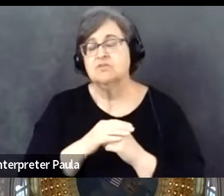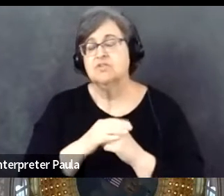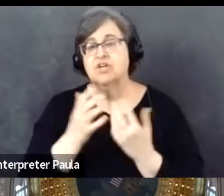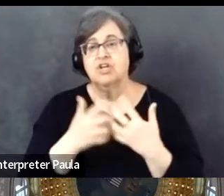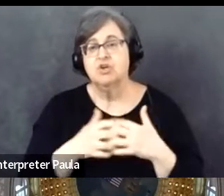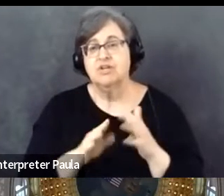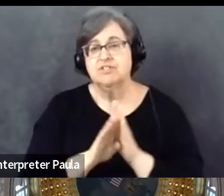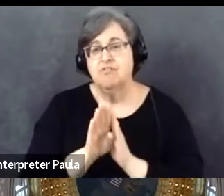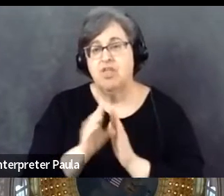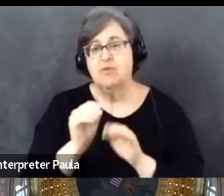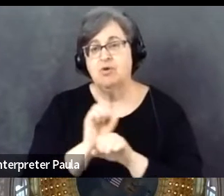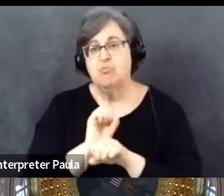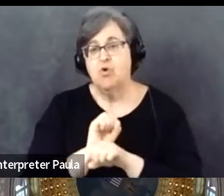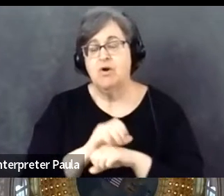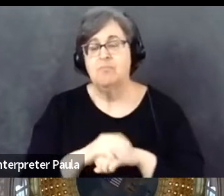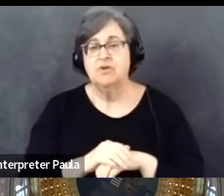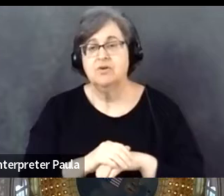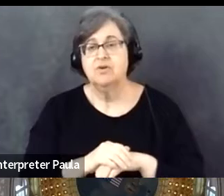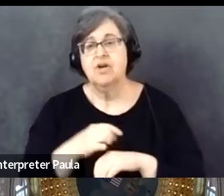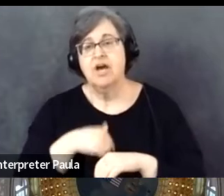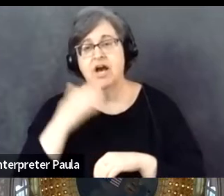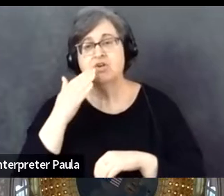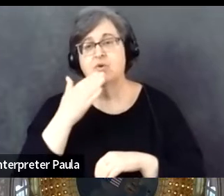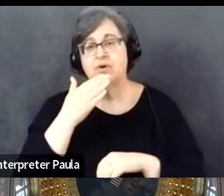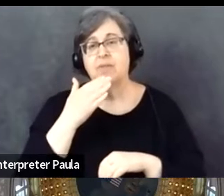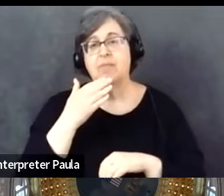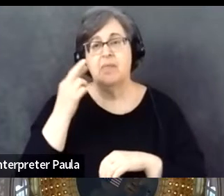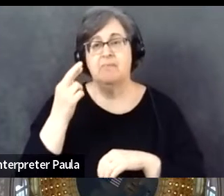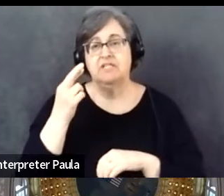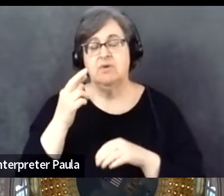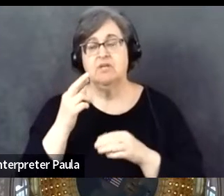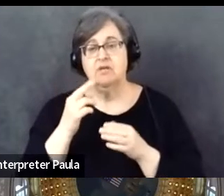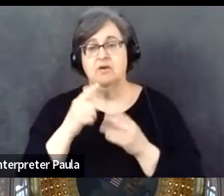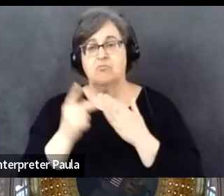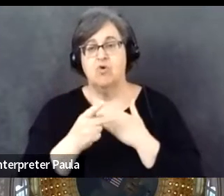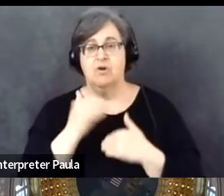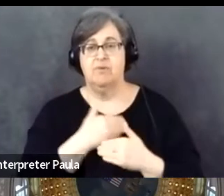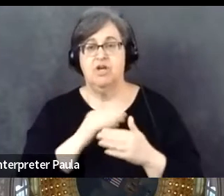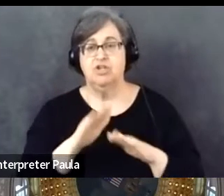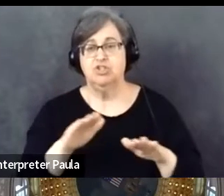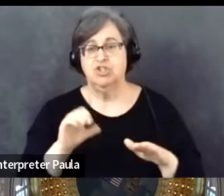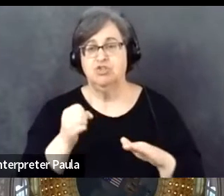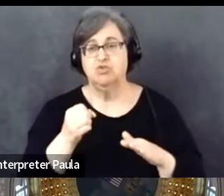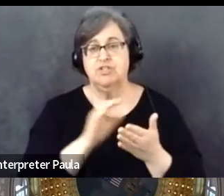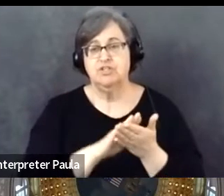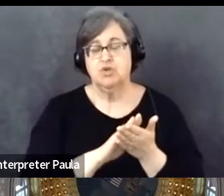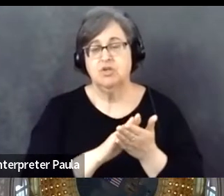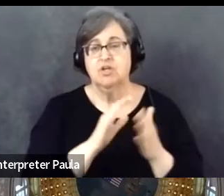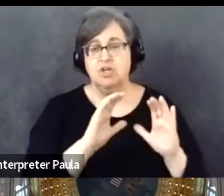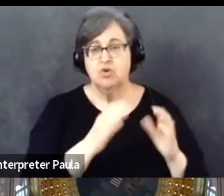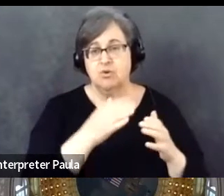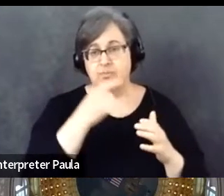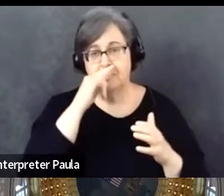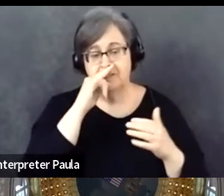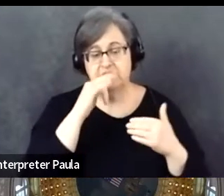even employment, where I know that the Best Buddy program at our children's school is, there's a group of kids that have disabilities